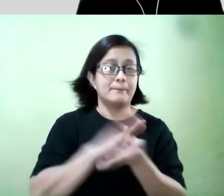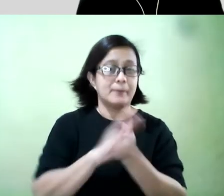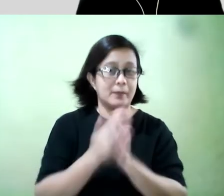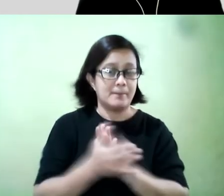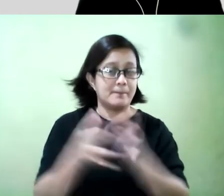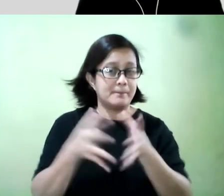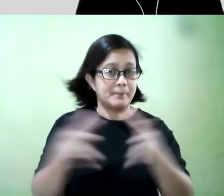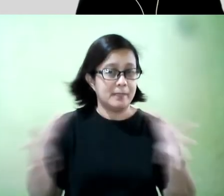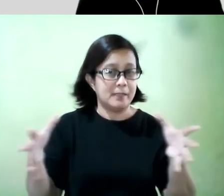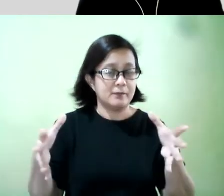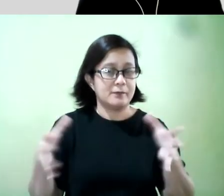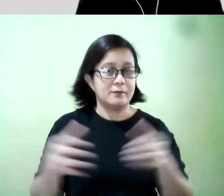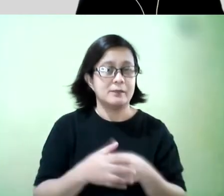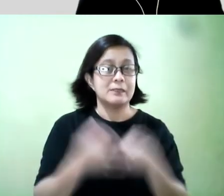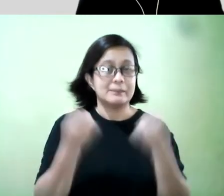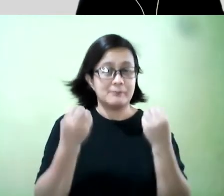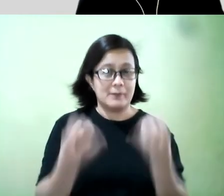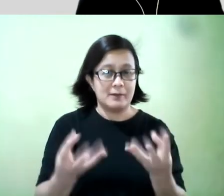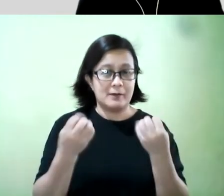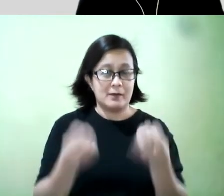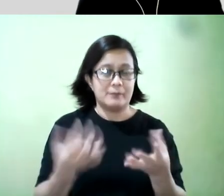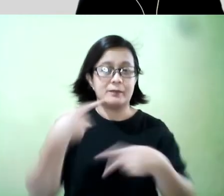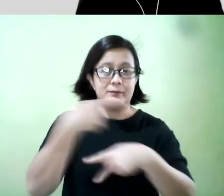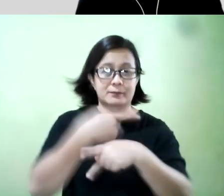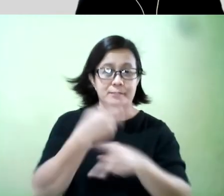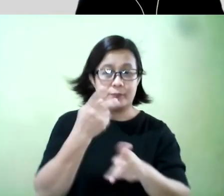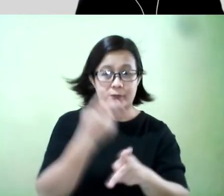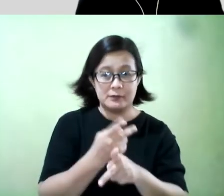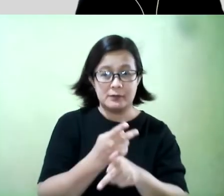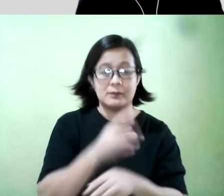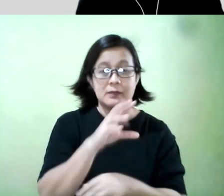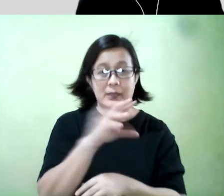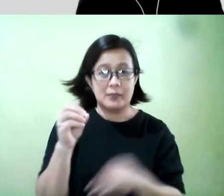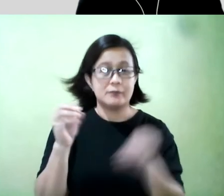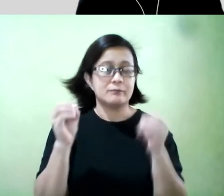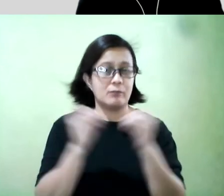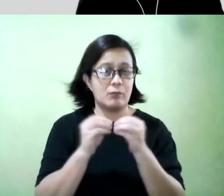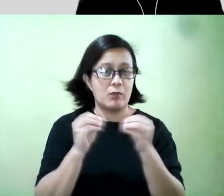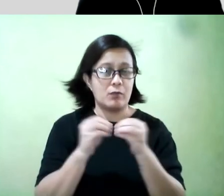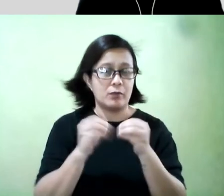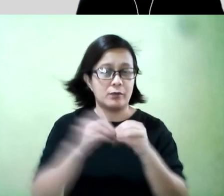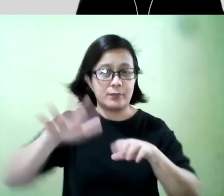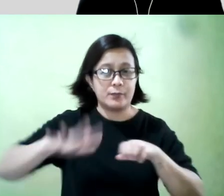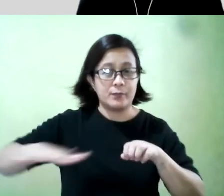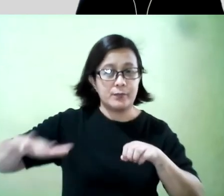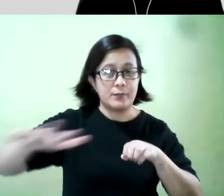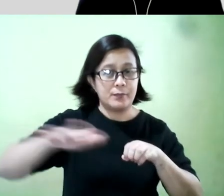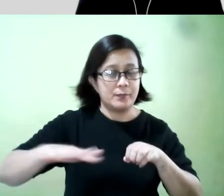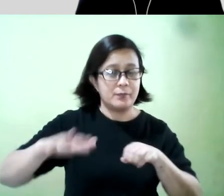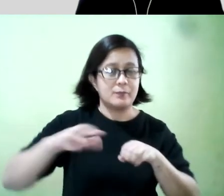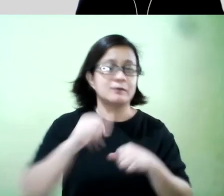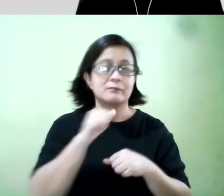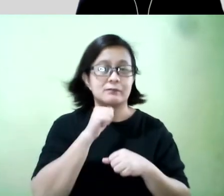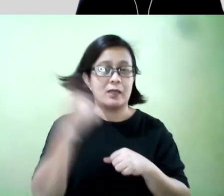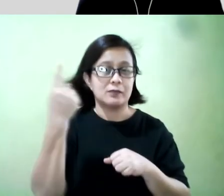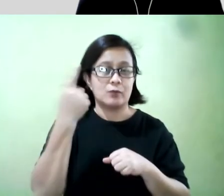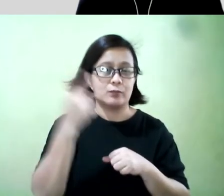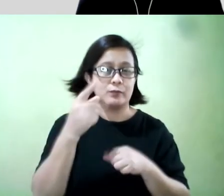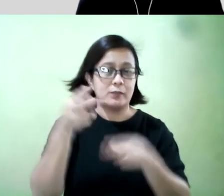no? So ngayon mas marami na siyang product and mas malaki na yung scope niya, hindi lang rin